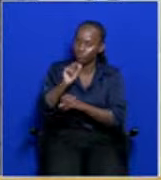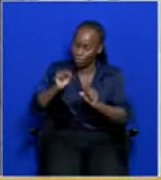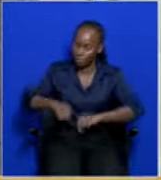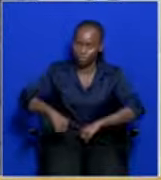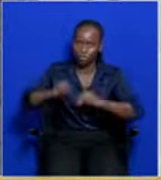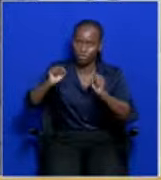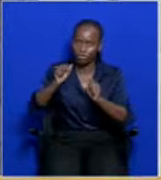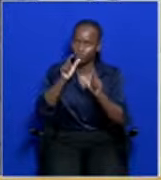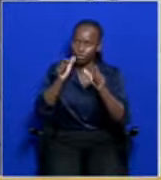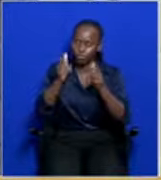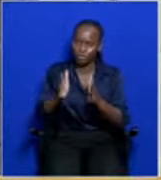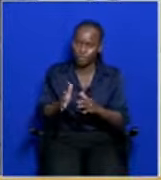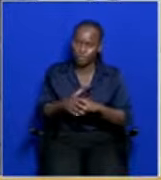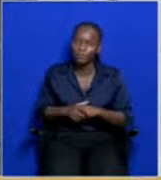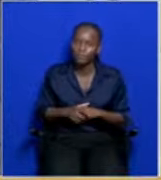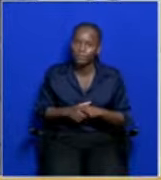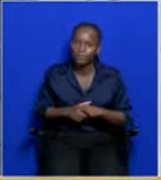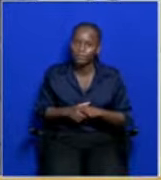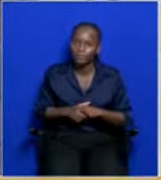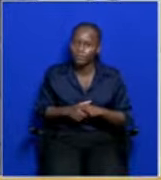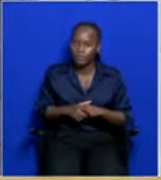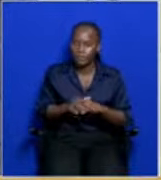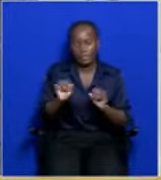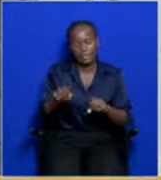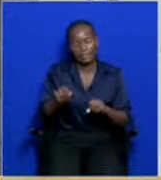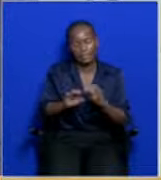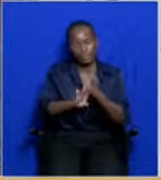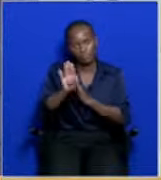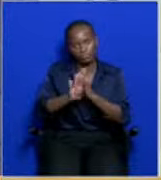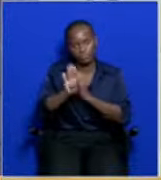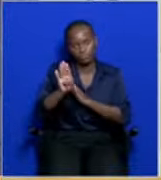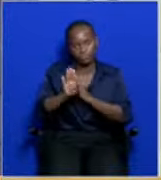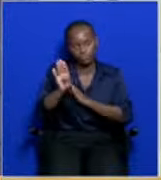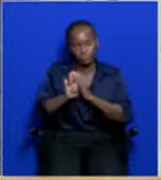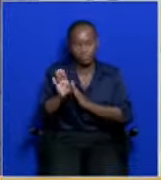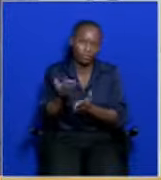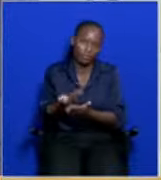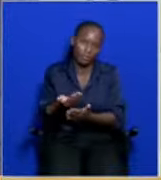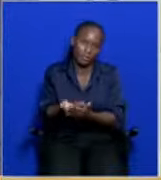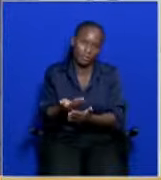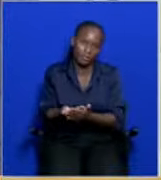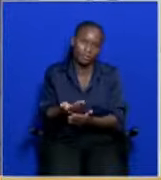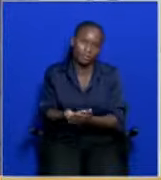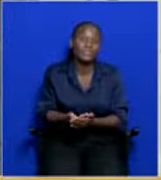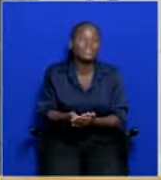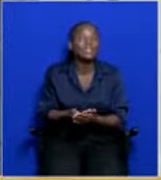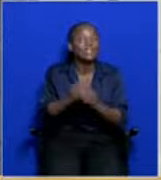areas of improvement, more especially with these units, because